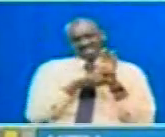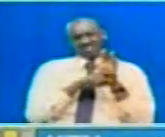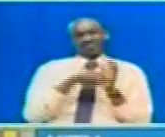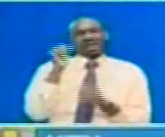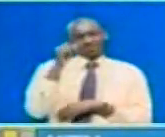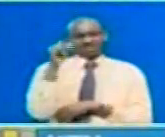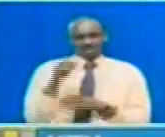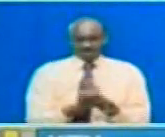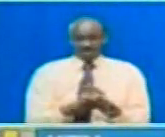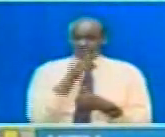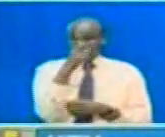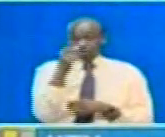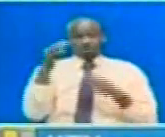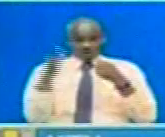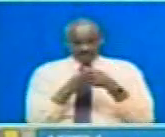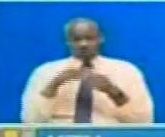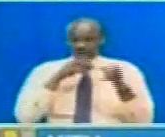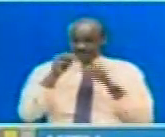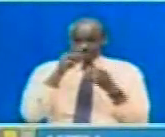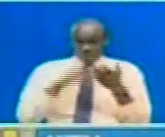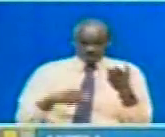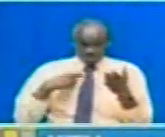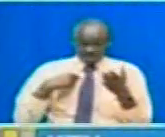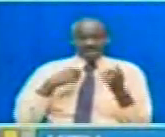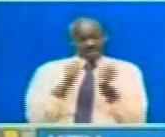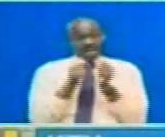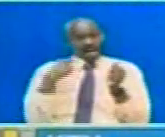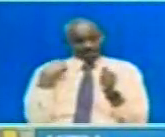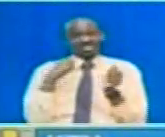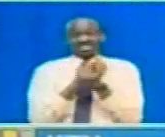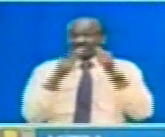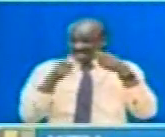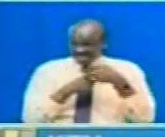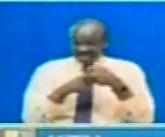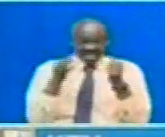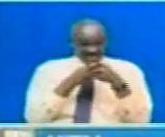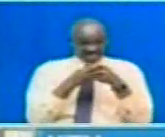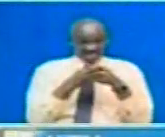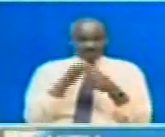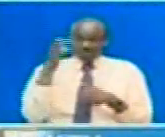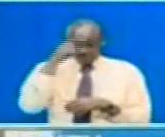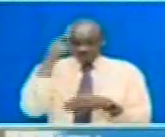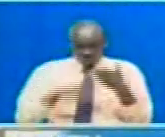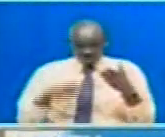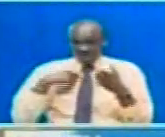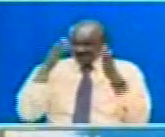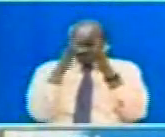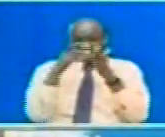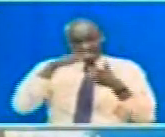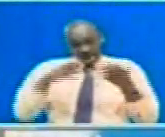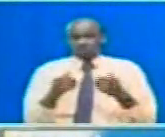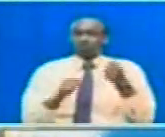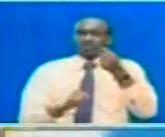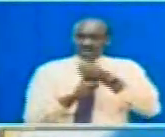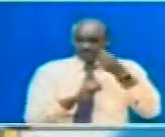In 2008, we managed to get to number 68. I think that was because we really focused on how to support the